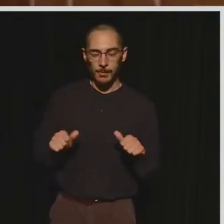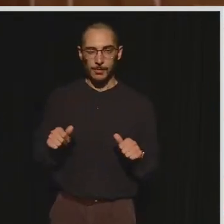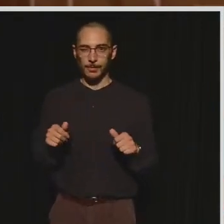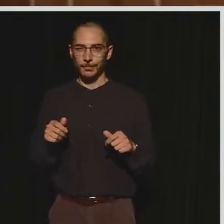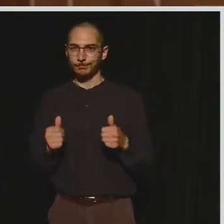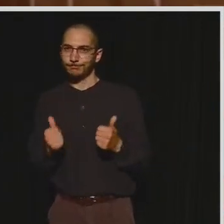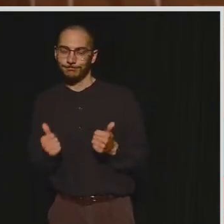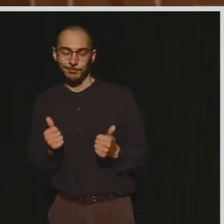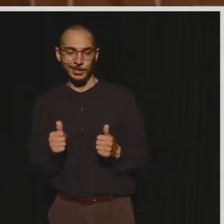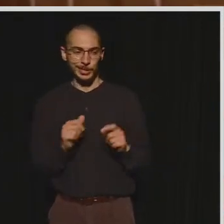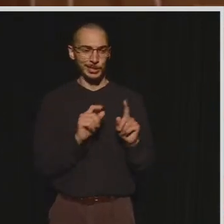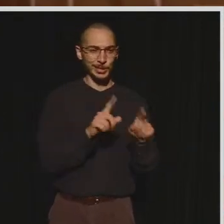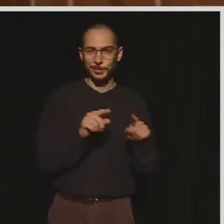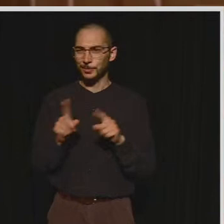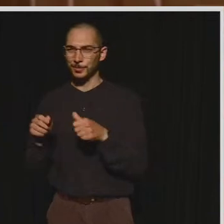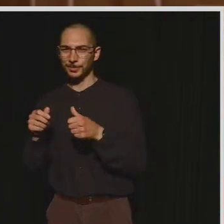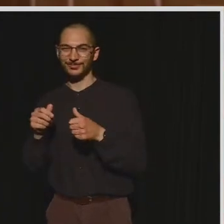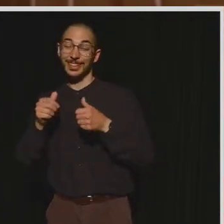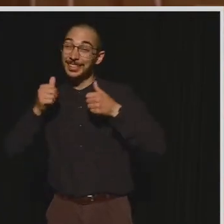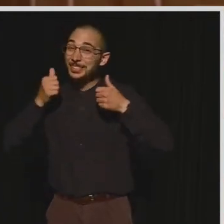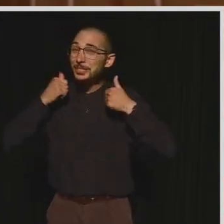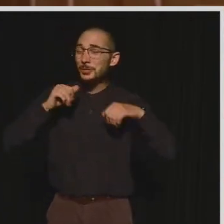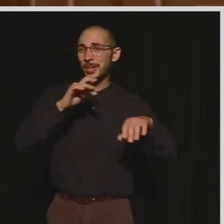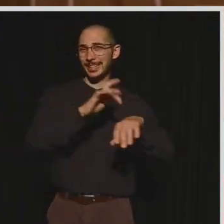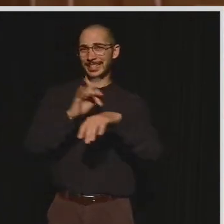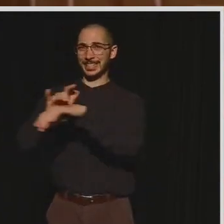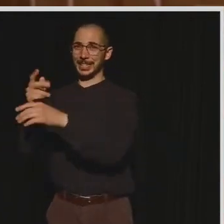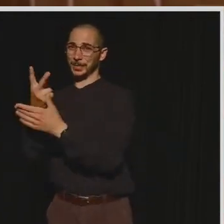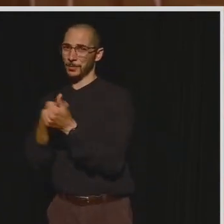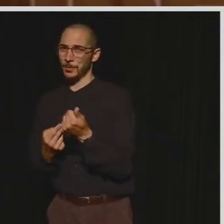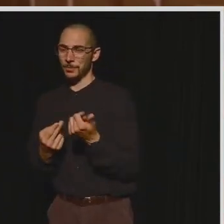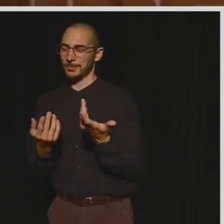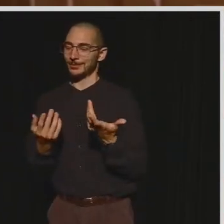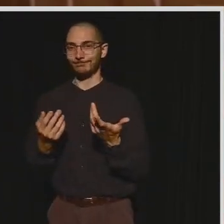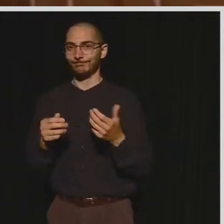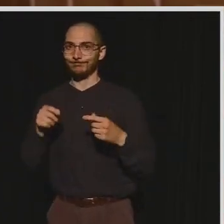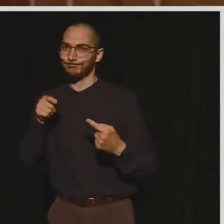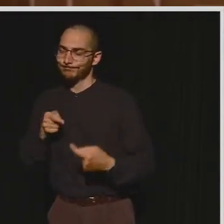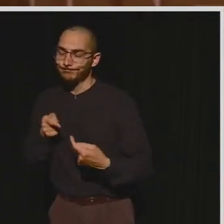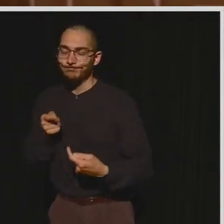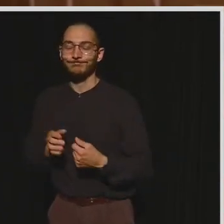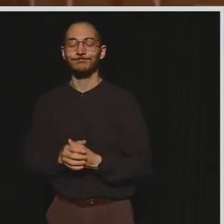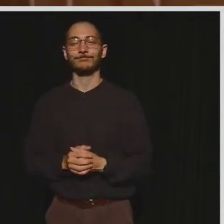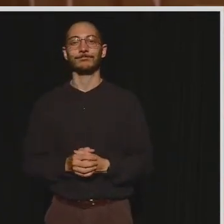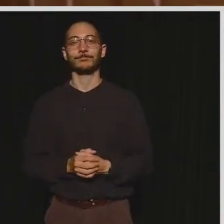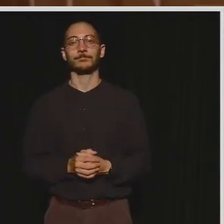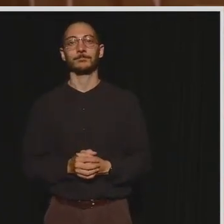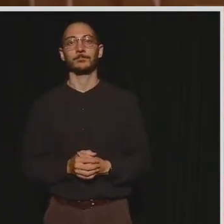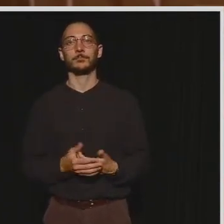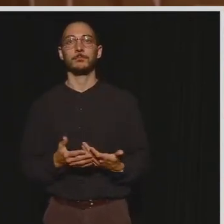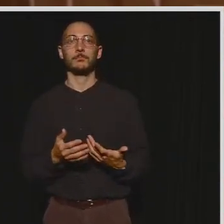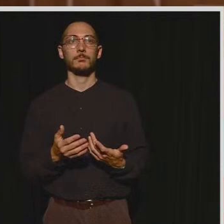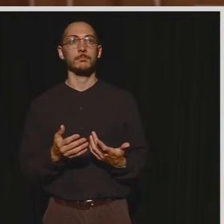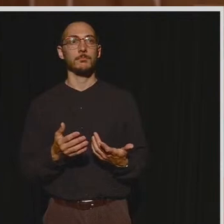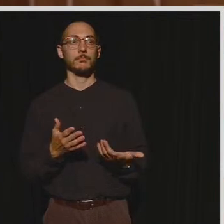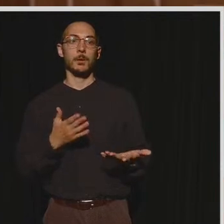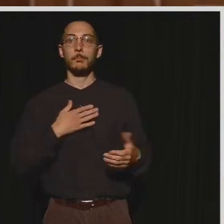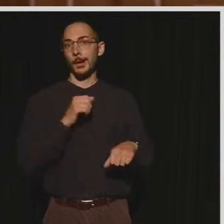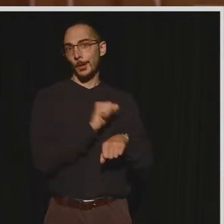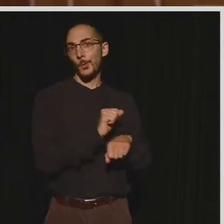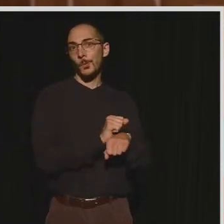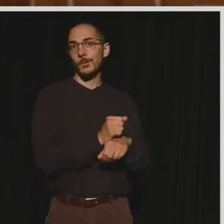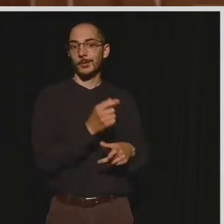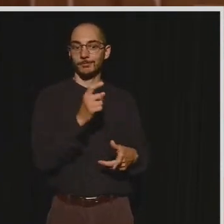And something with my professional obligations and working with Pride and coverage of the parade, et cetera, we couldn't really